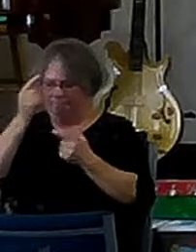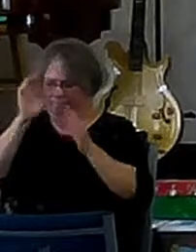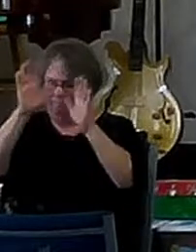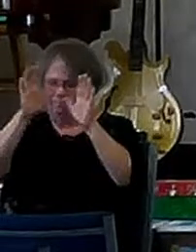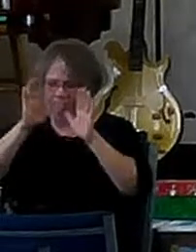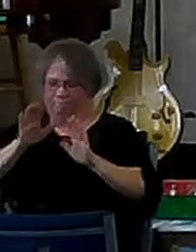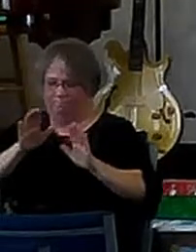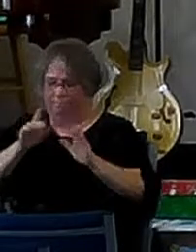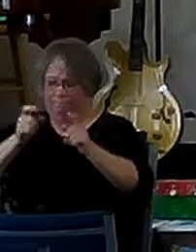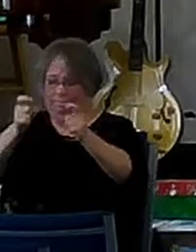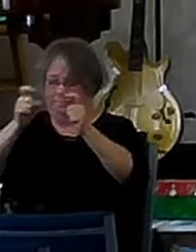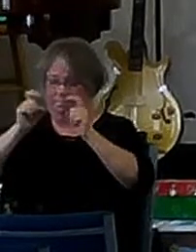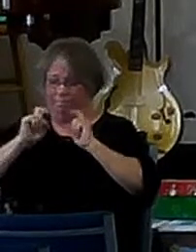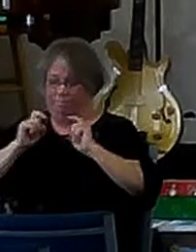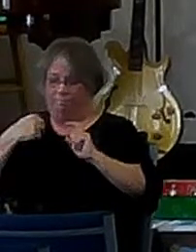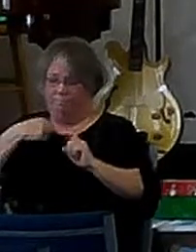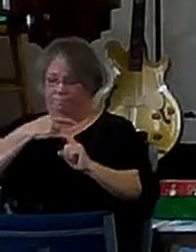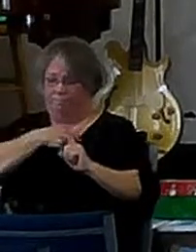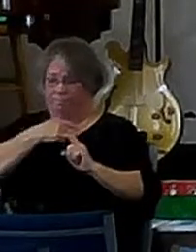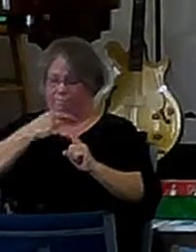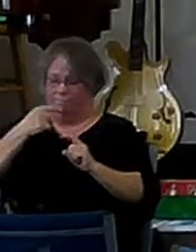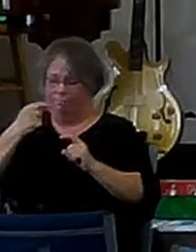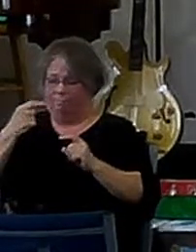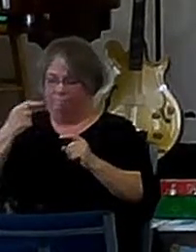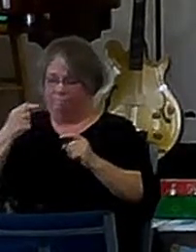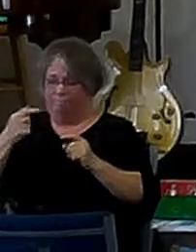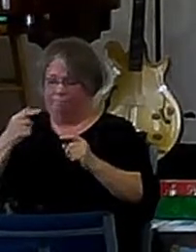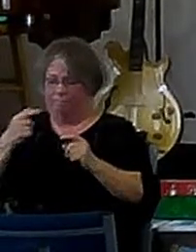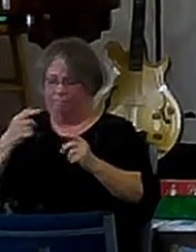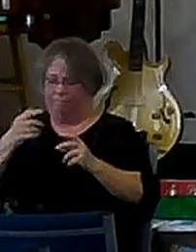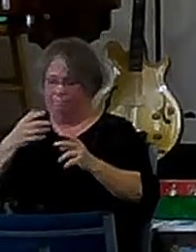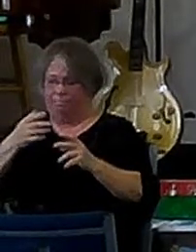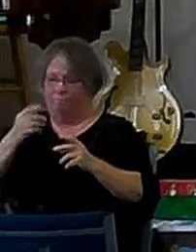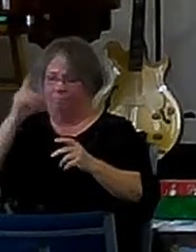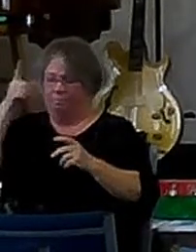received and that we would rejoice much in them.